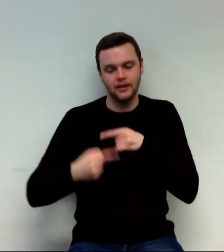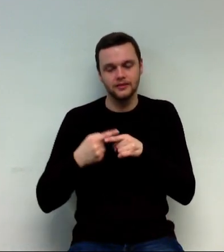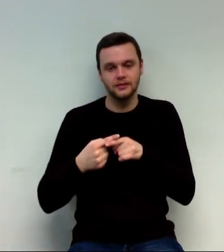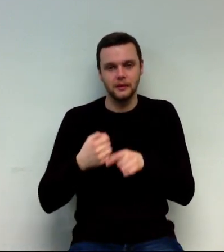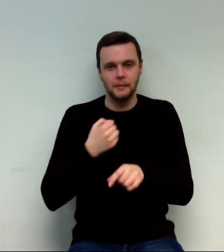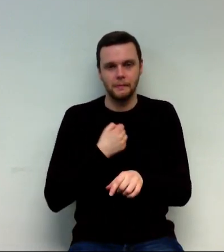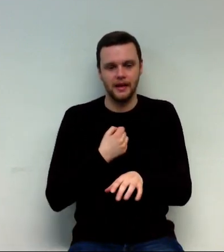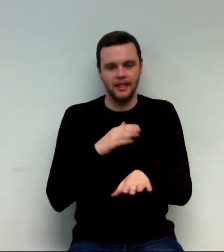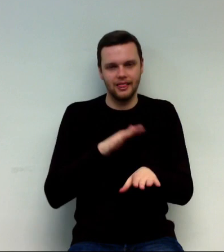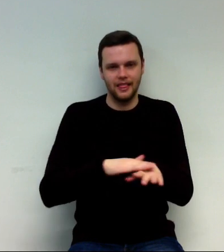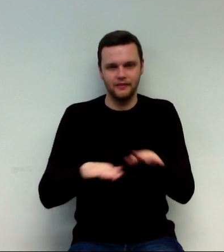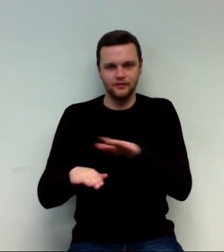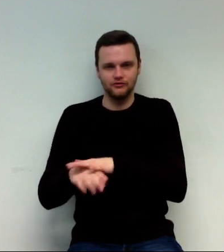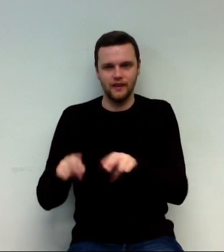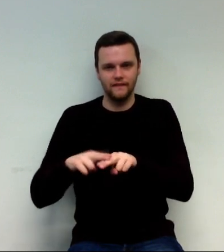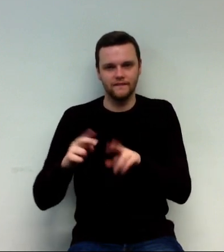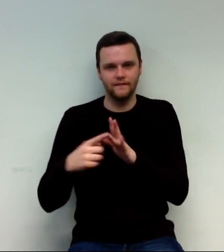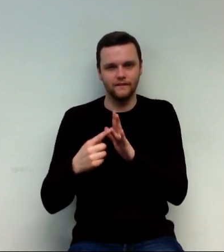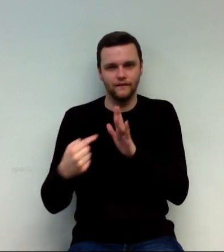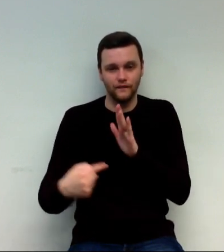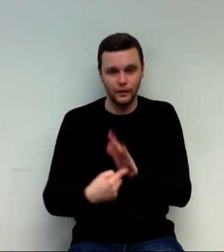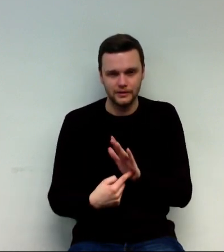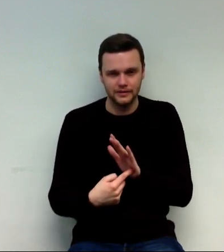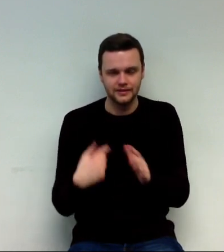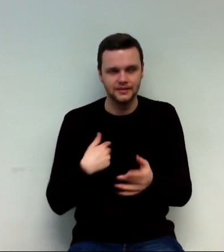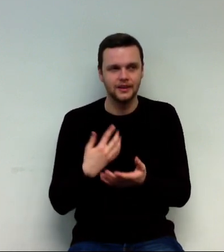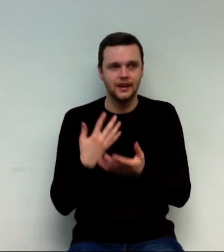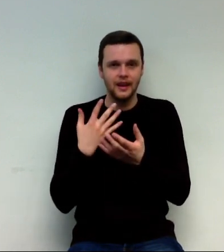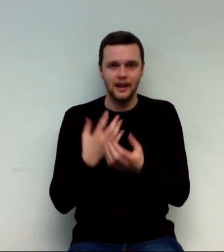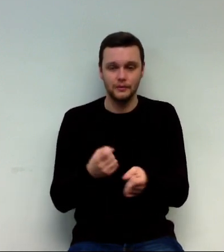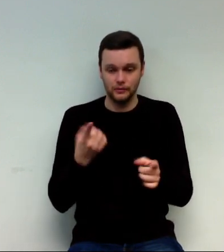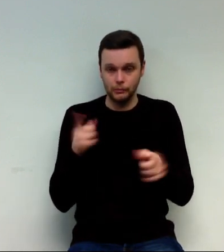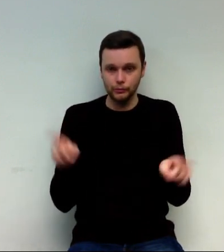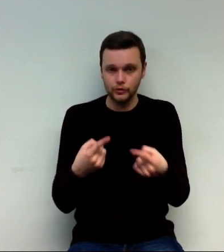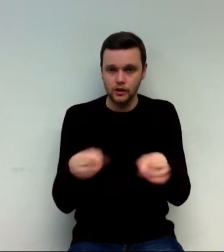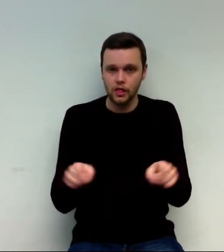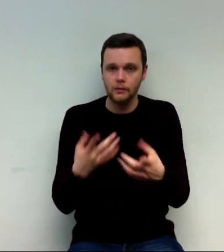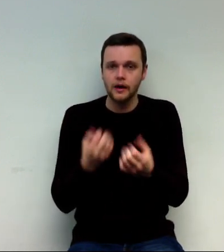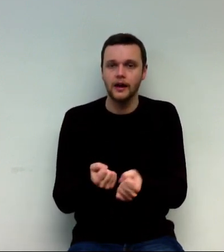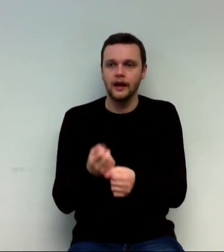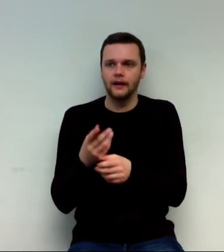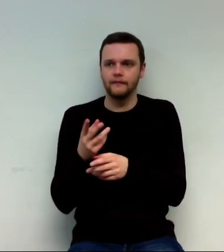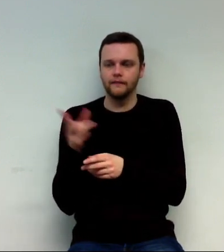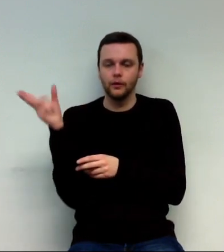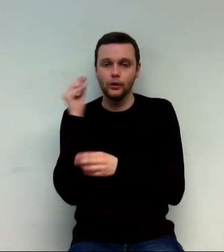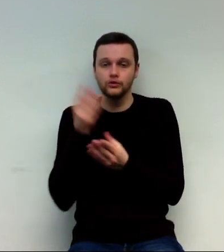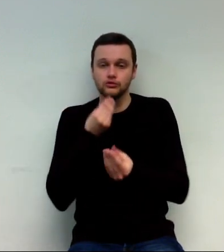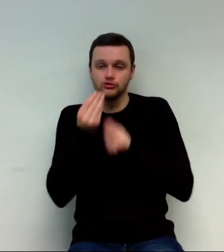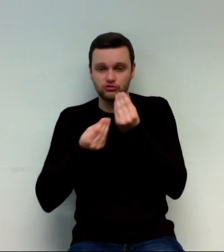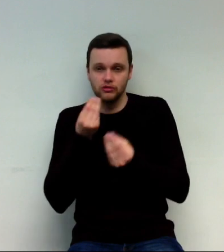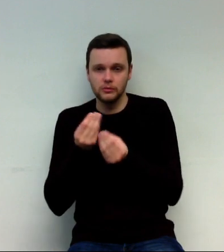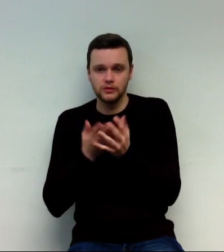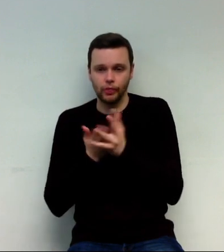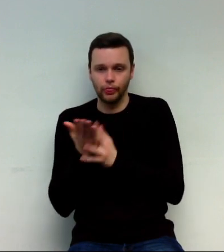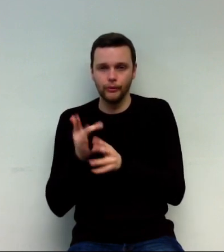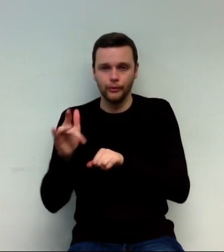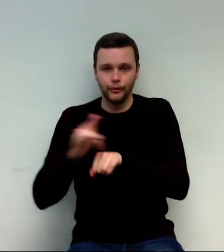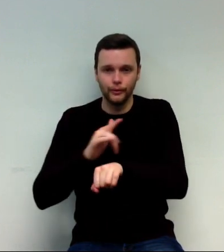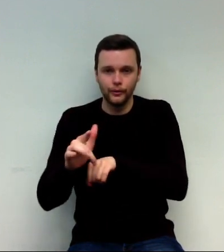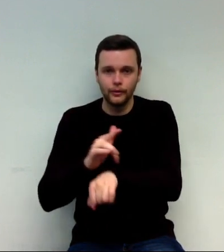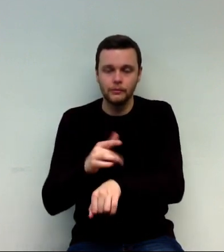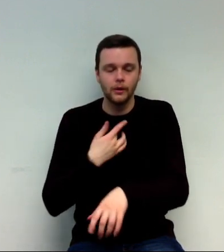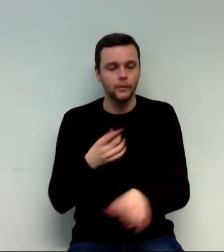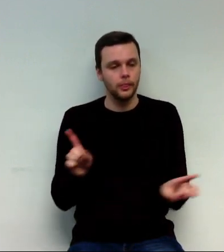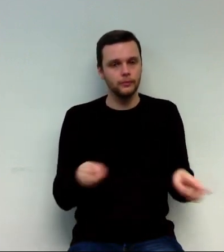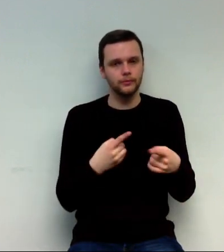musical, and it had audio description by one of the characters in between. But as Lindsay said, once the music starts,